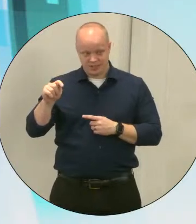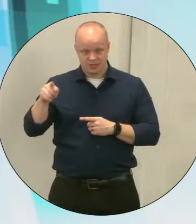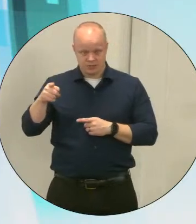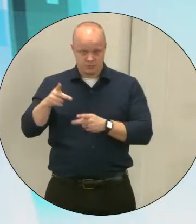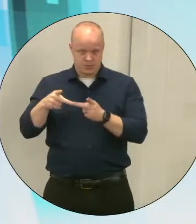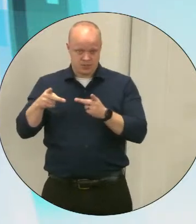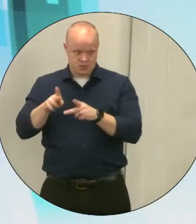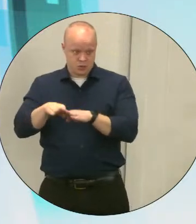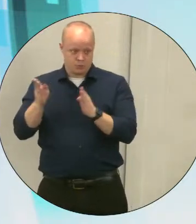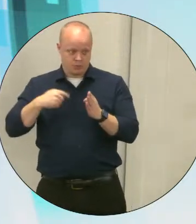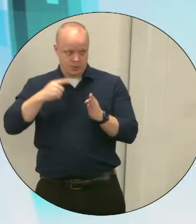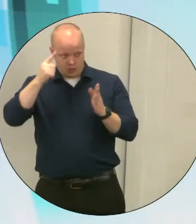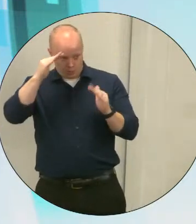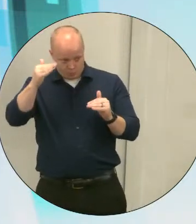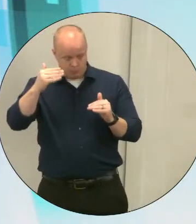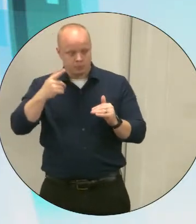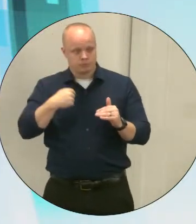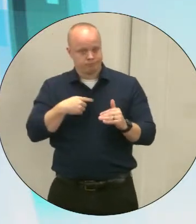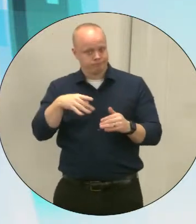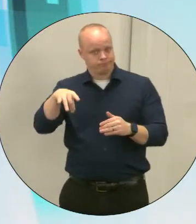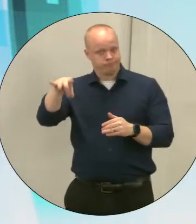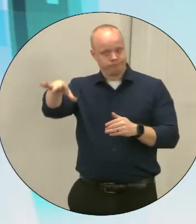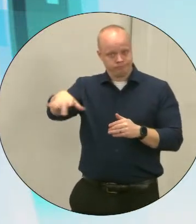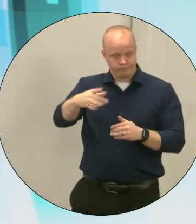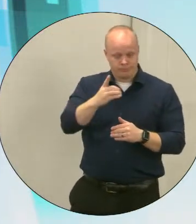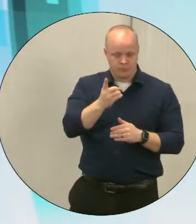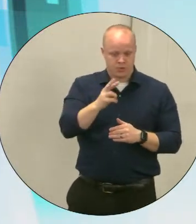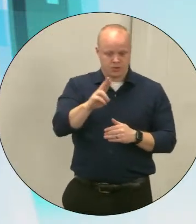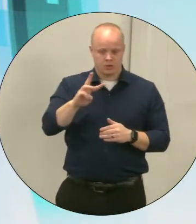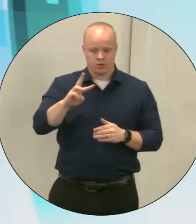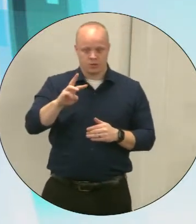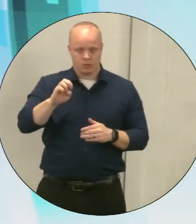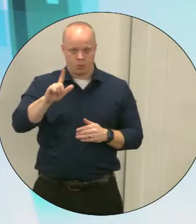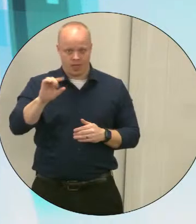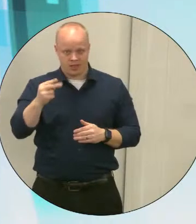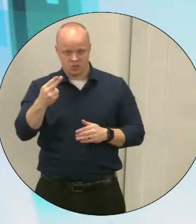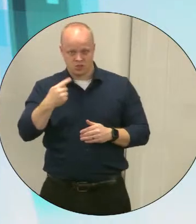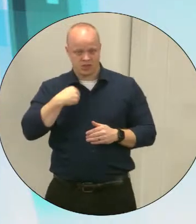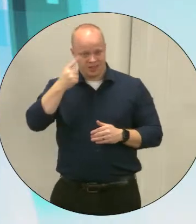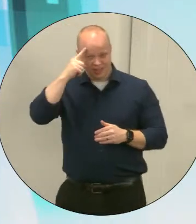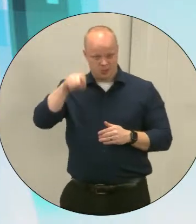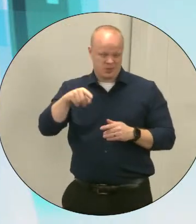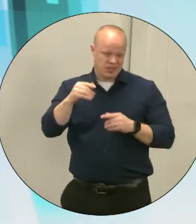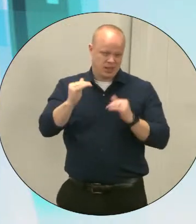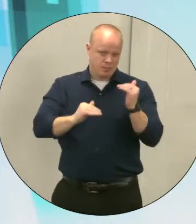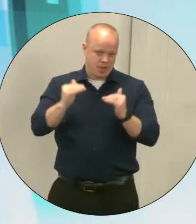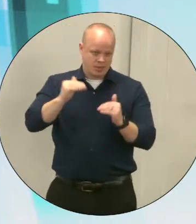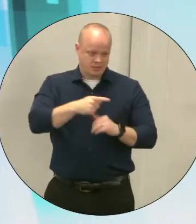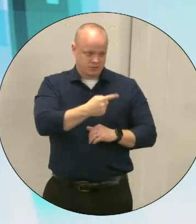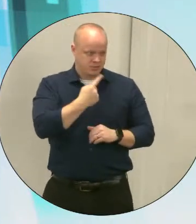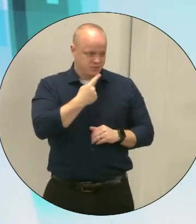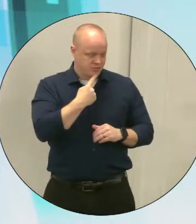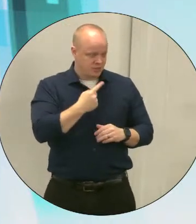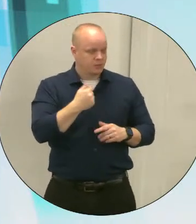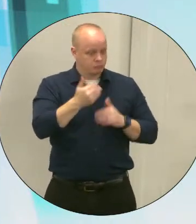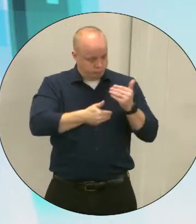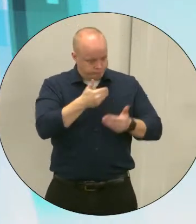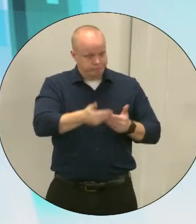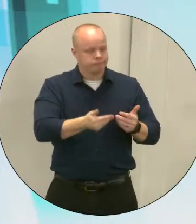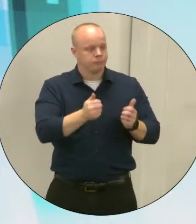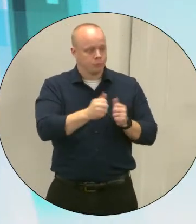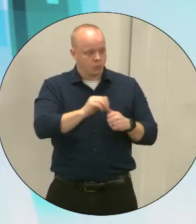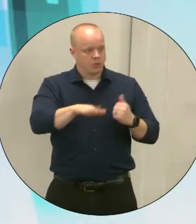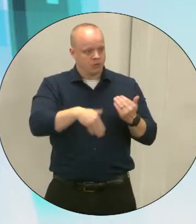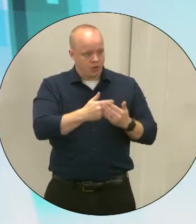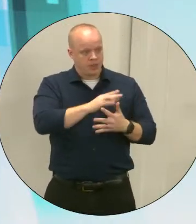my saying in for Dr. Walsh. I think we need that balance, and from what you guys said, and having gone through the process with